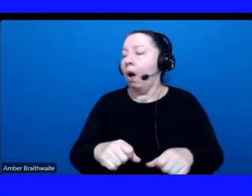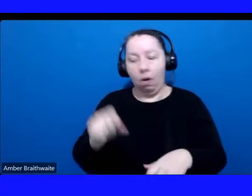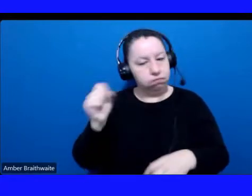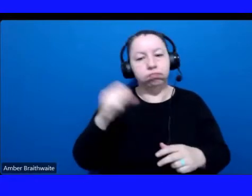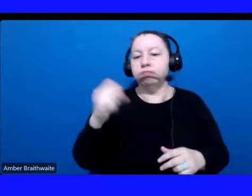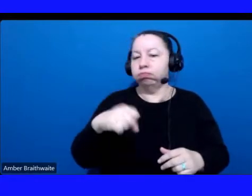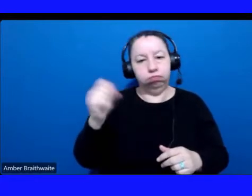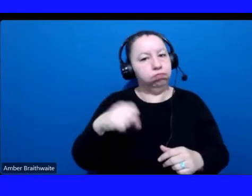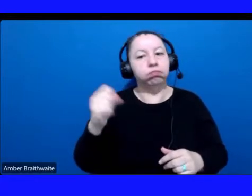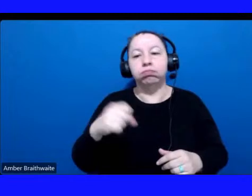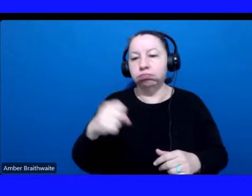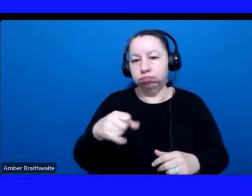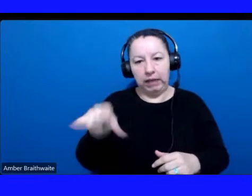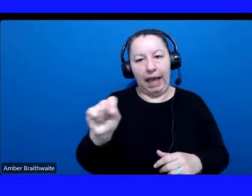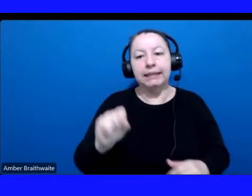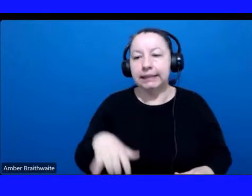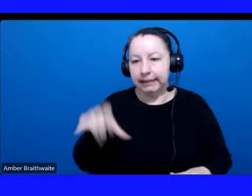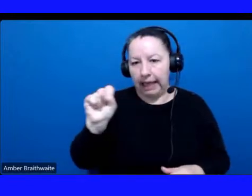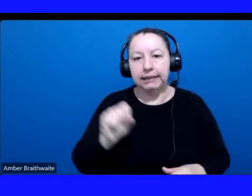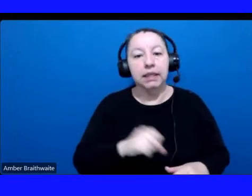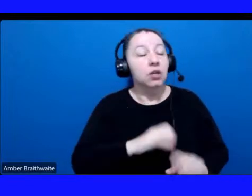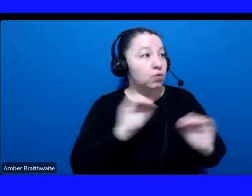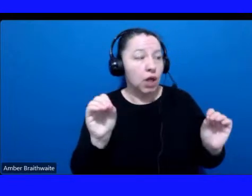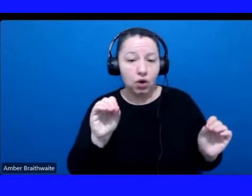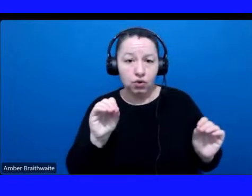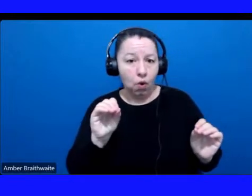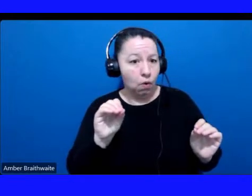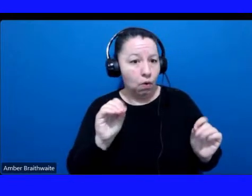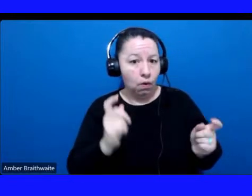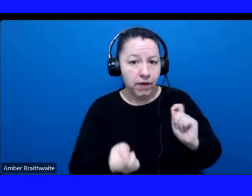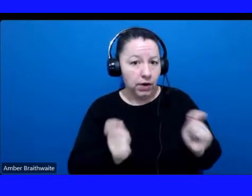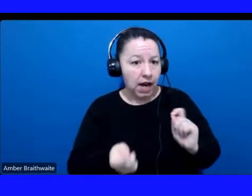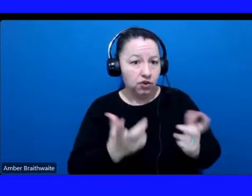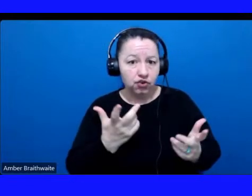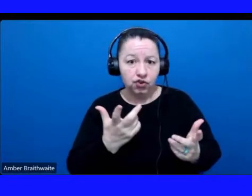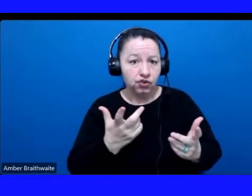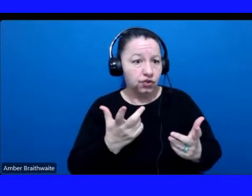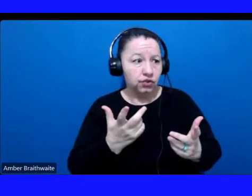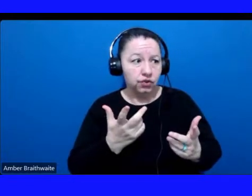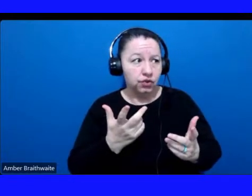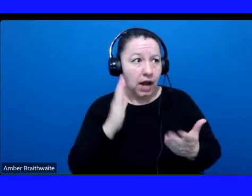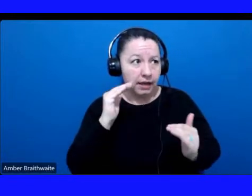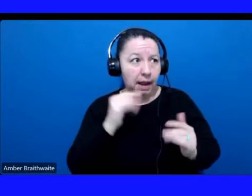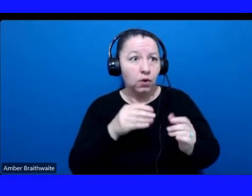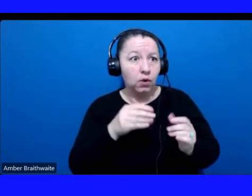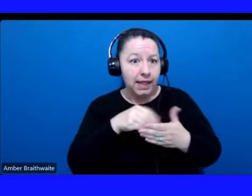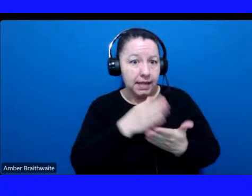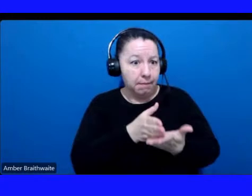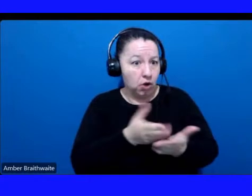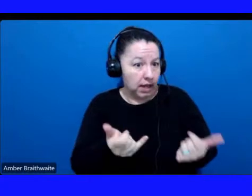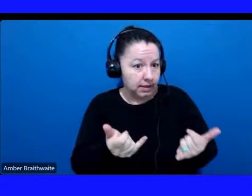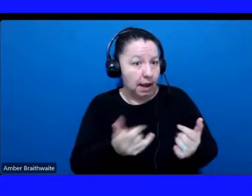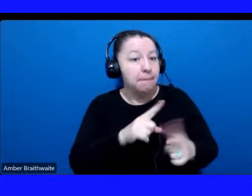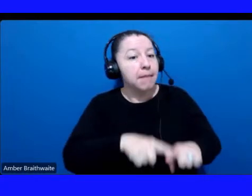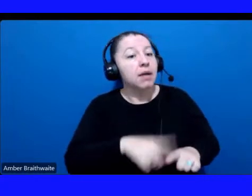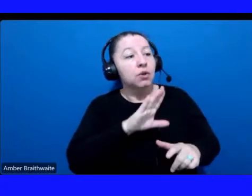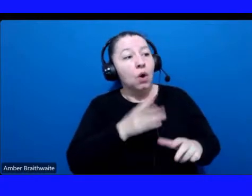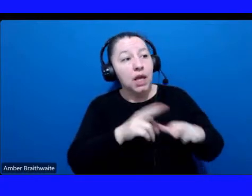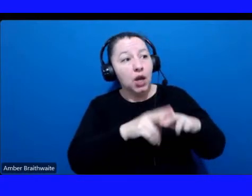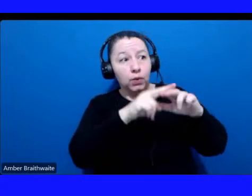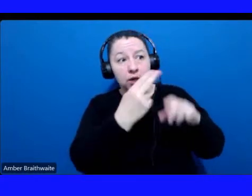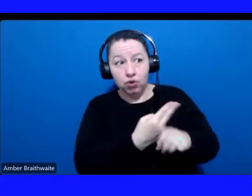Super. Thank you, Sally. Well, actually, I think this is a fascinating